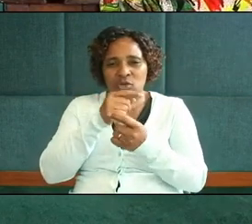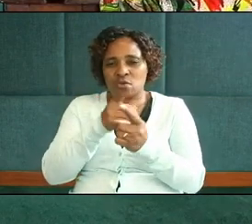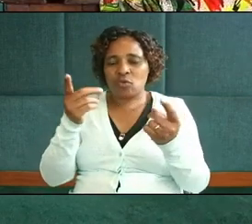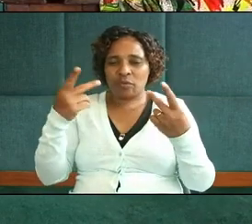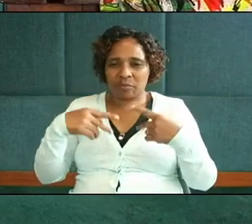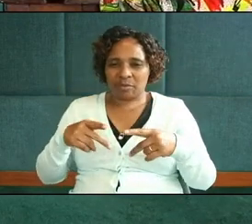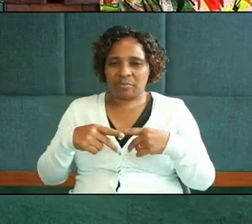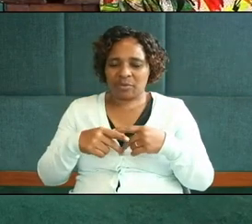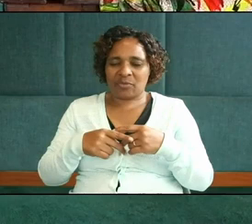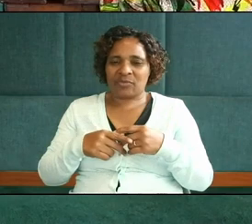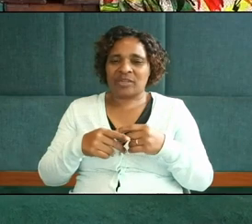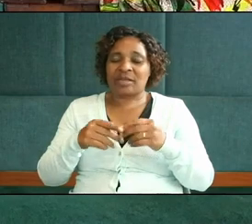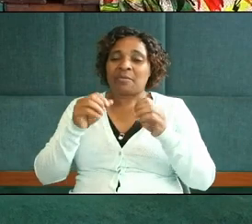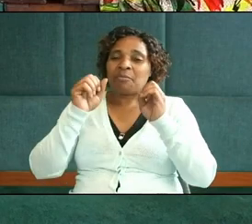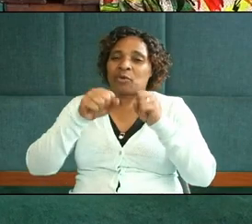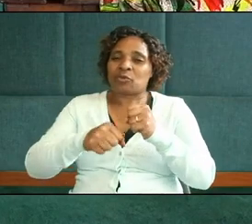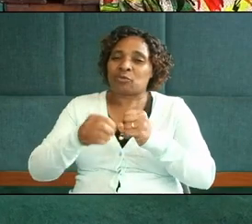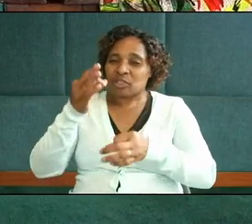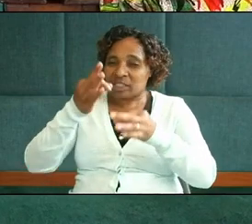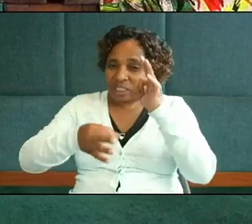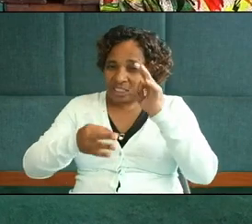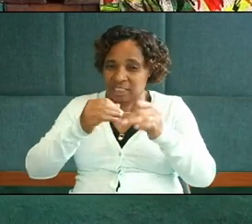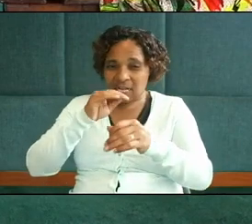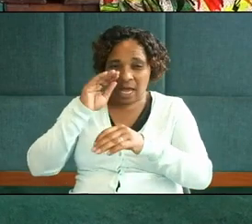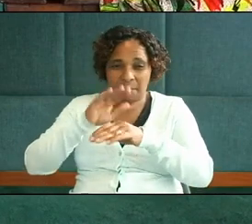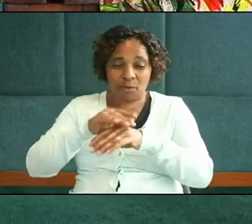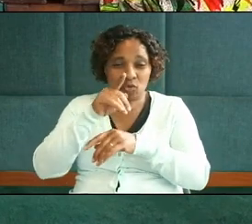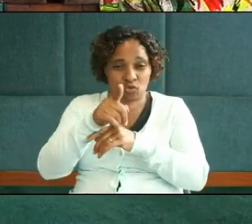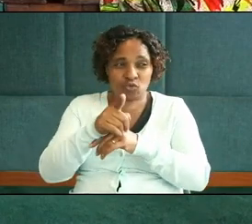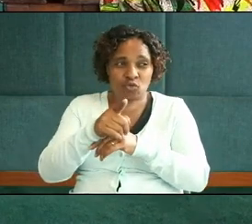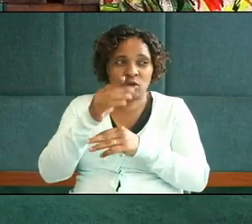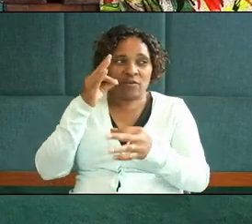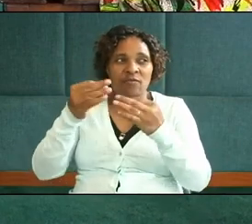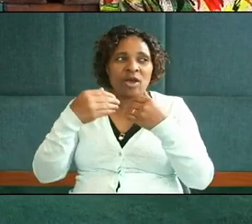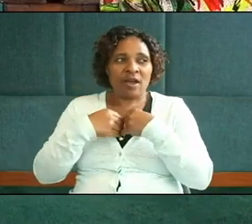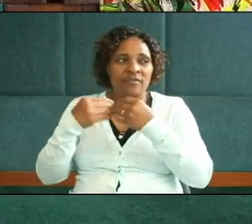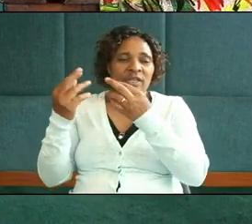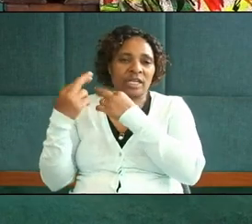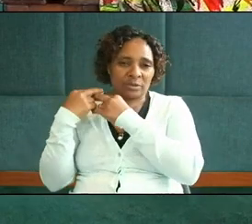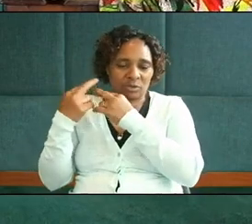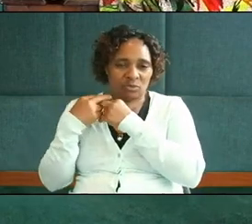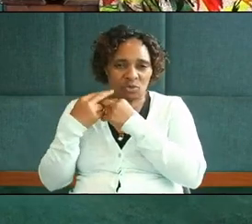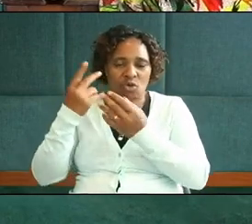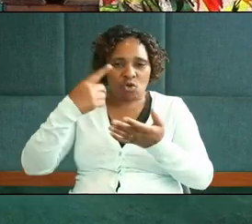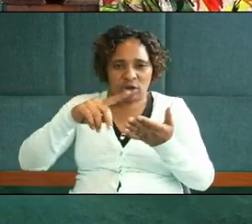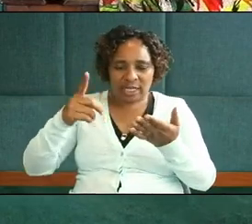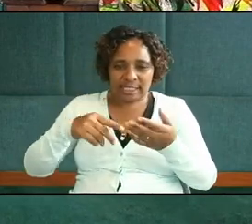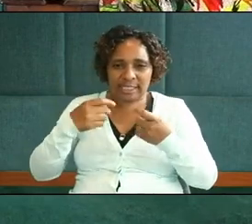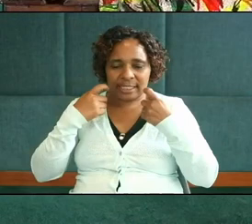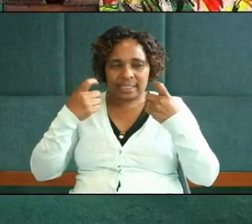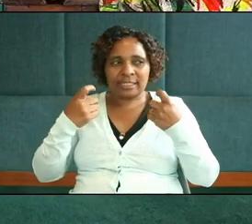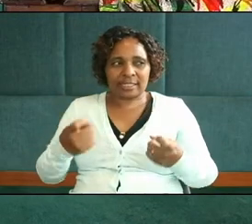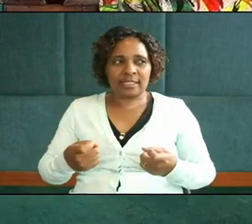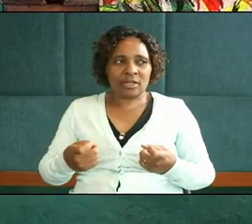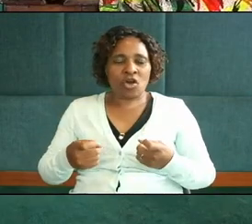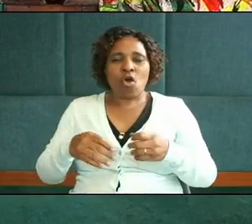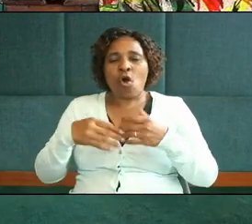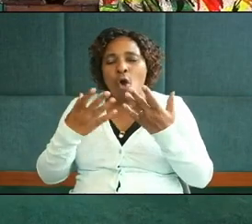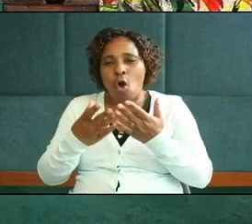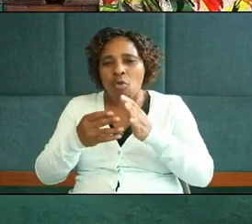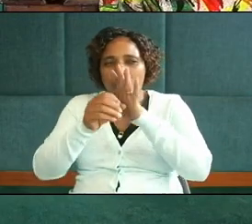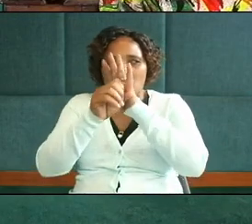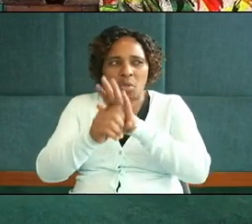people that it is charged upon you. If you have the responsibility of correcting a sin or rebuking